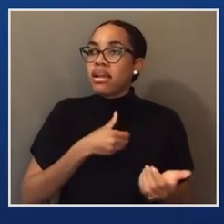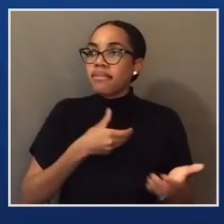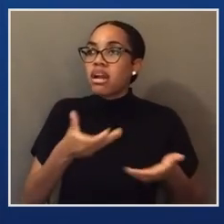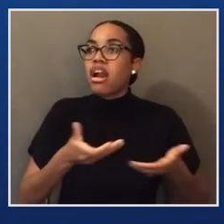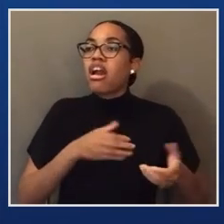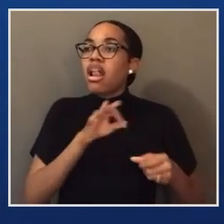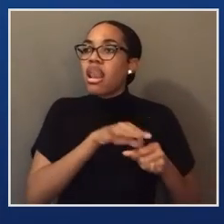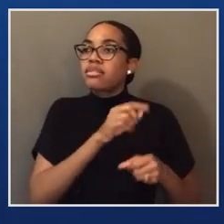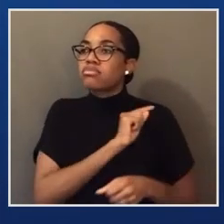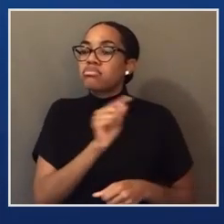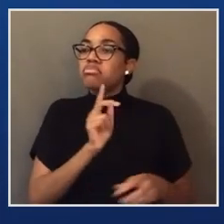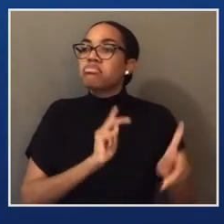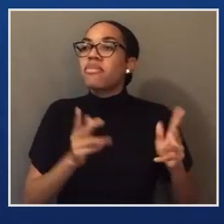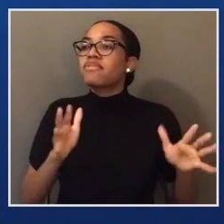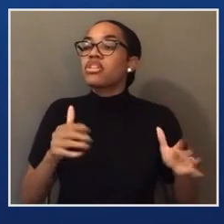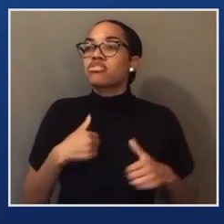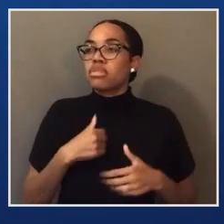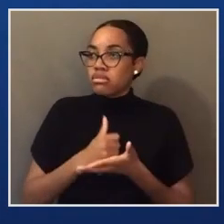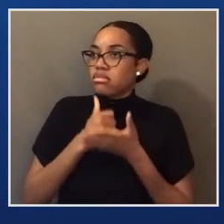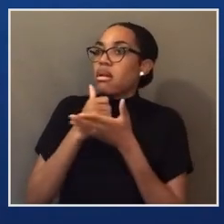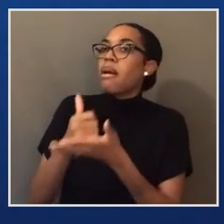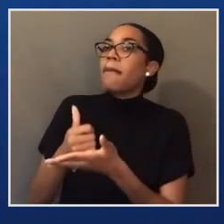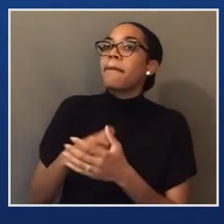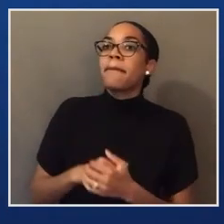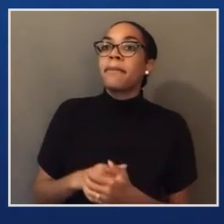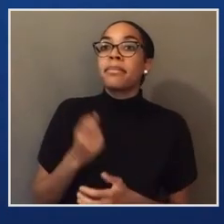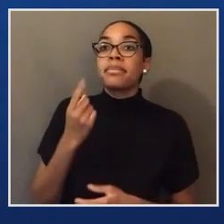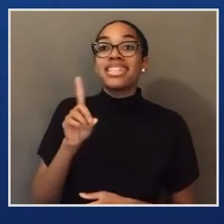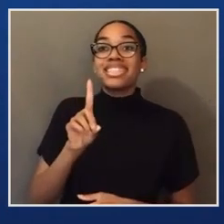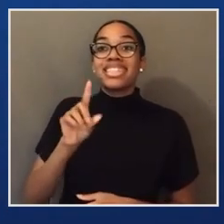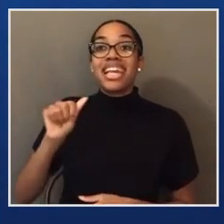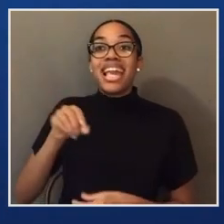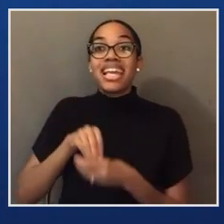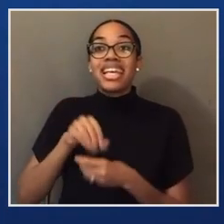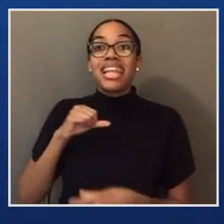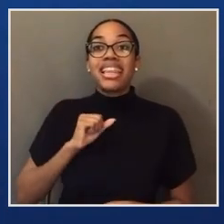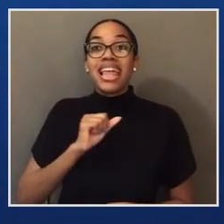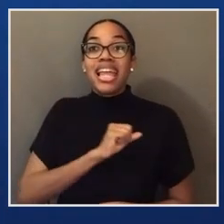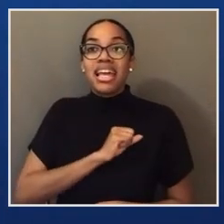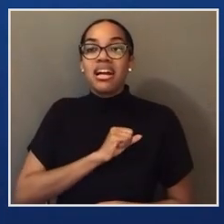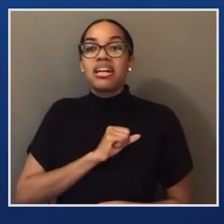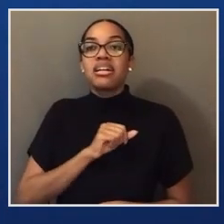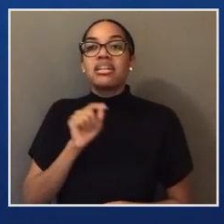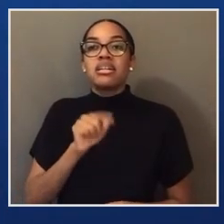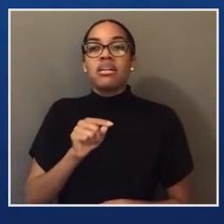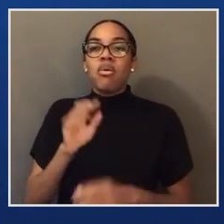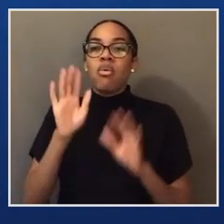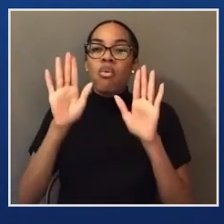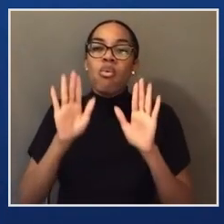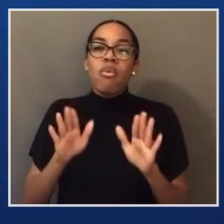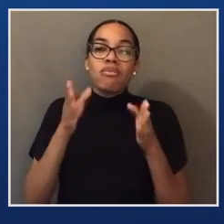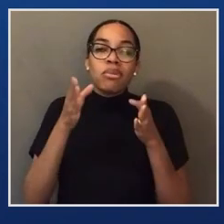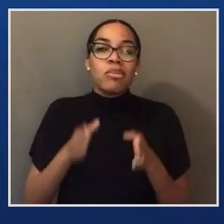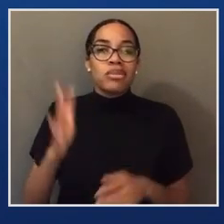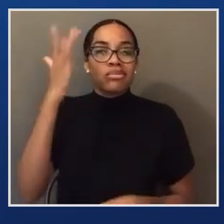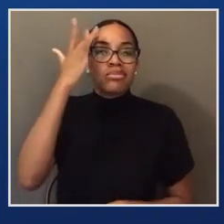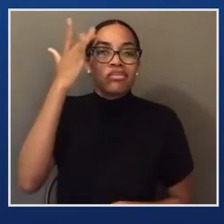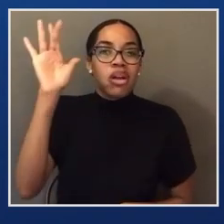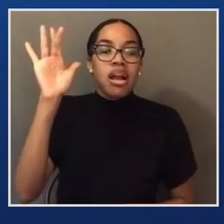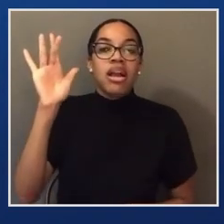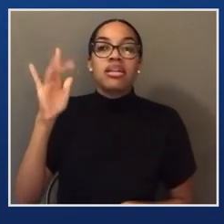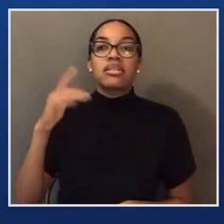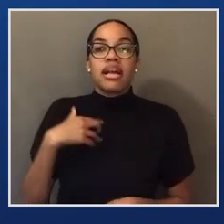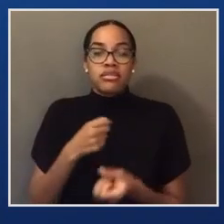I helped get the DA of Atlanta elected, a young, bright, intelligence sister. So that's how I want to enact